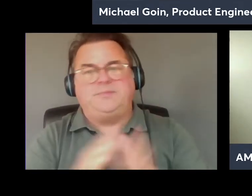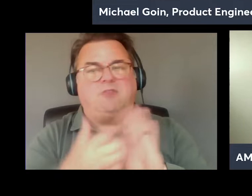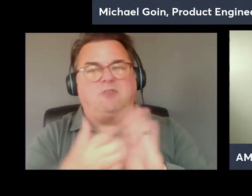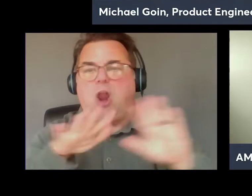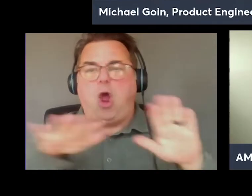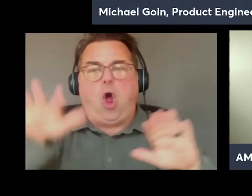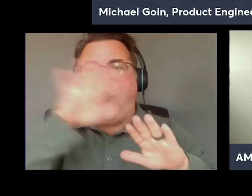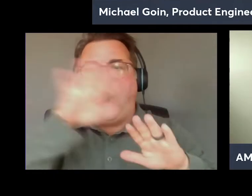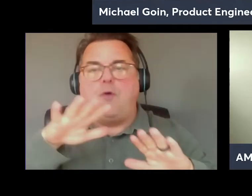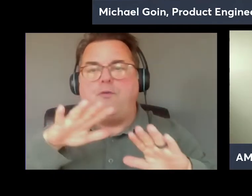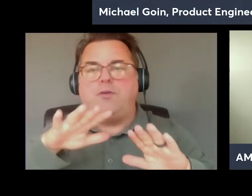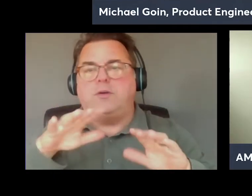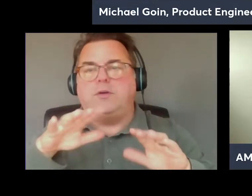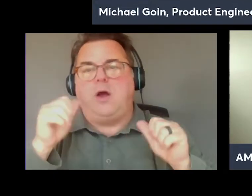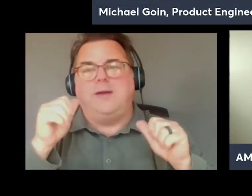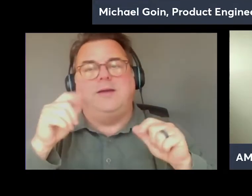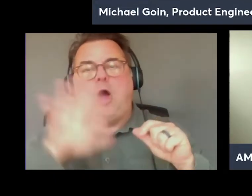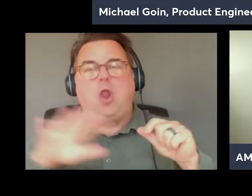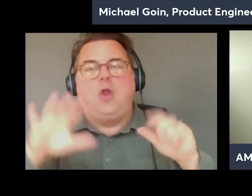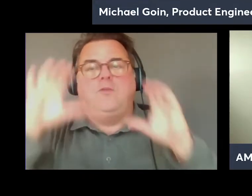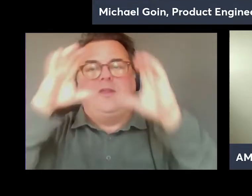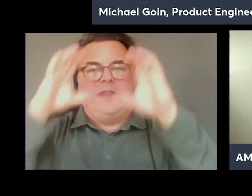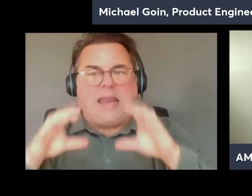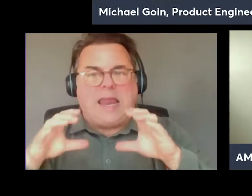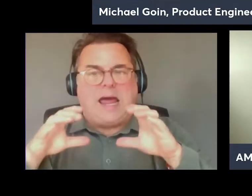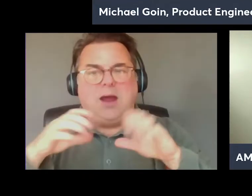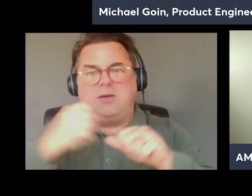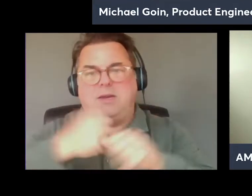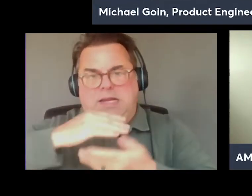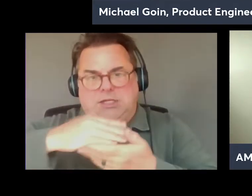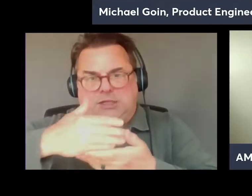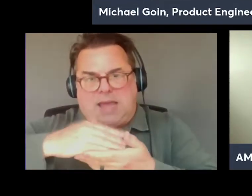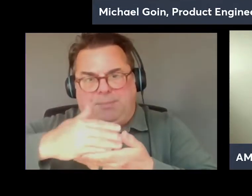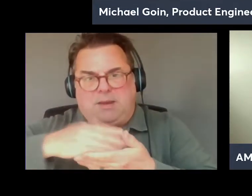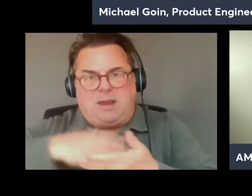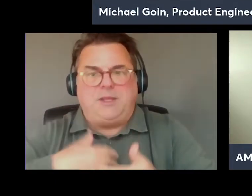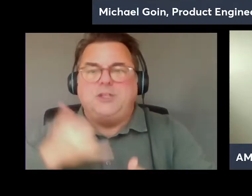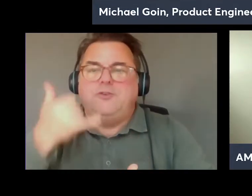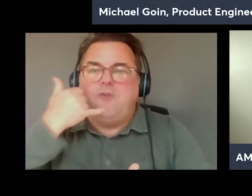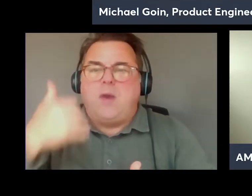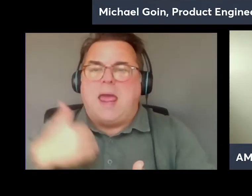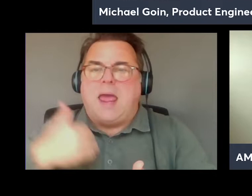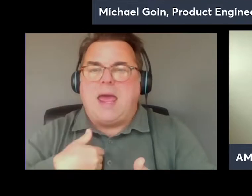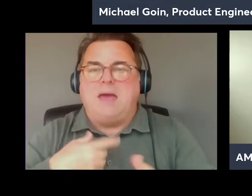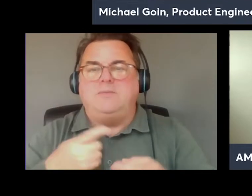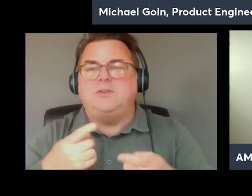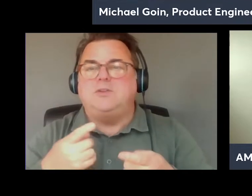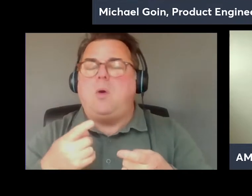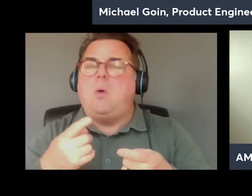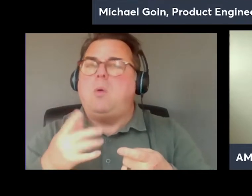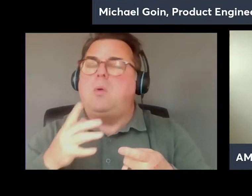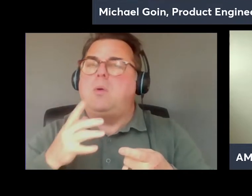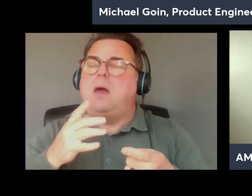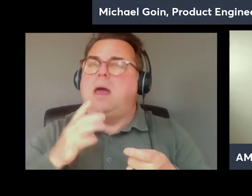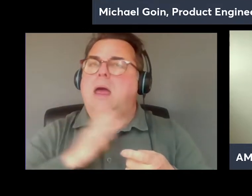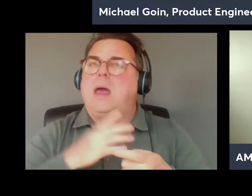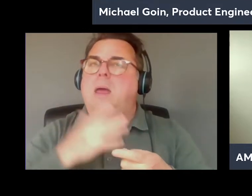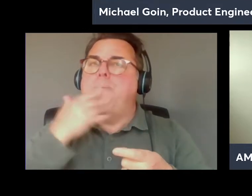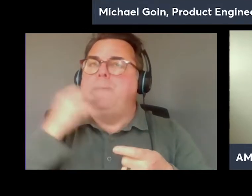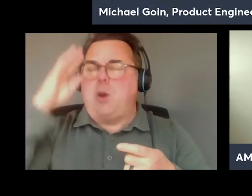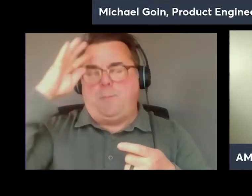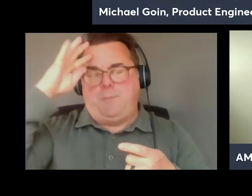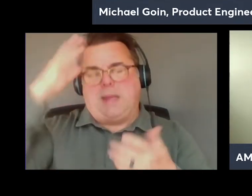over every cloud, all over every laptop or phone you own. Why not just make better algorithms that execute these